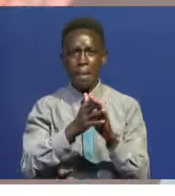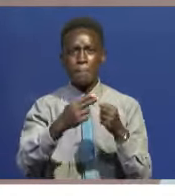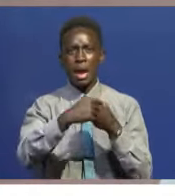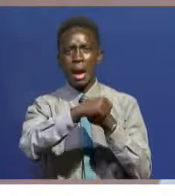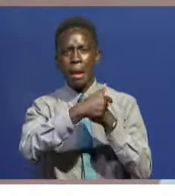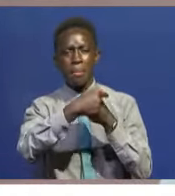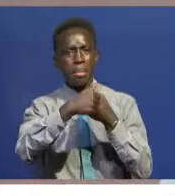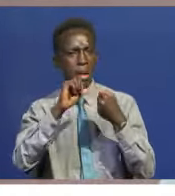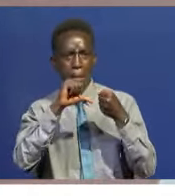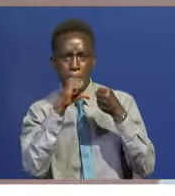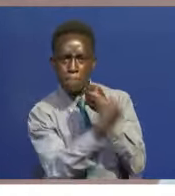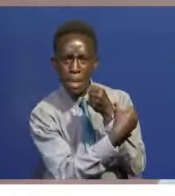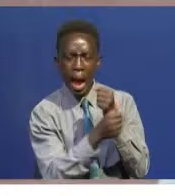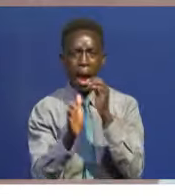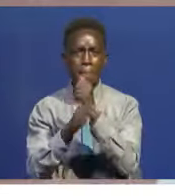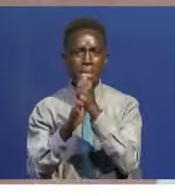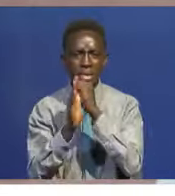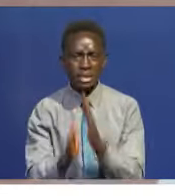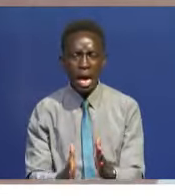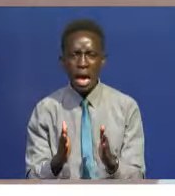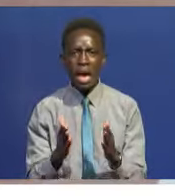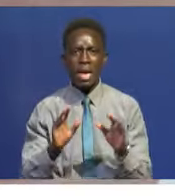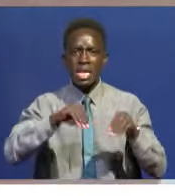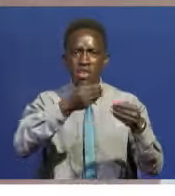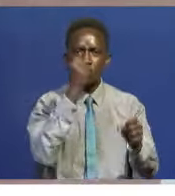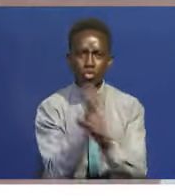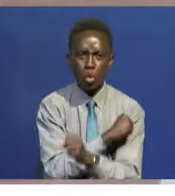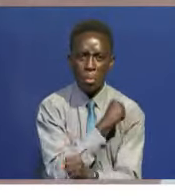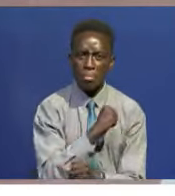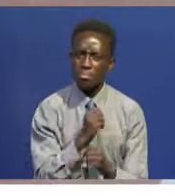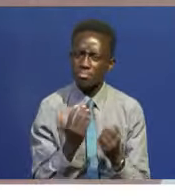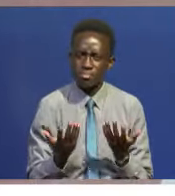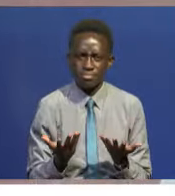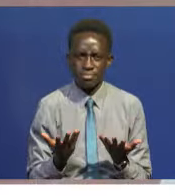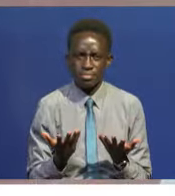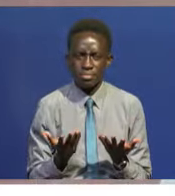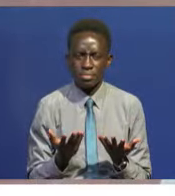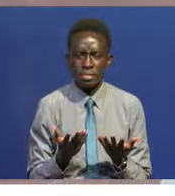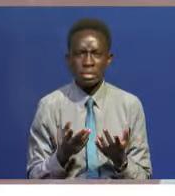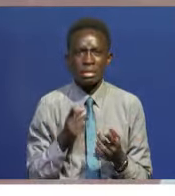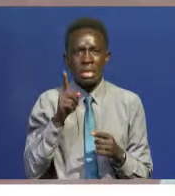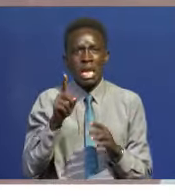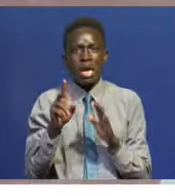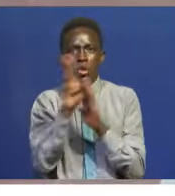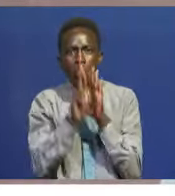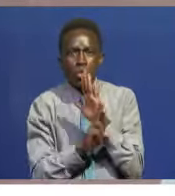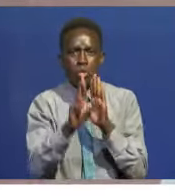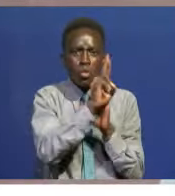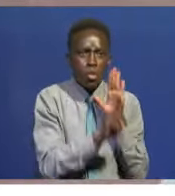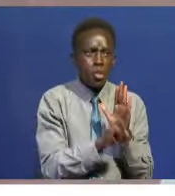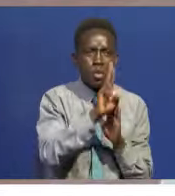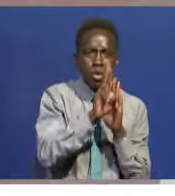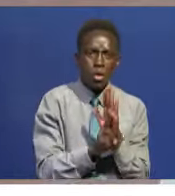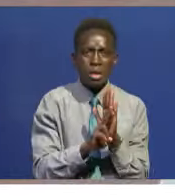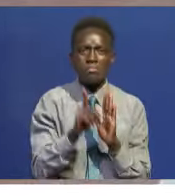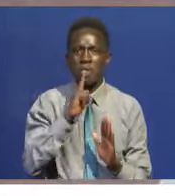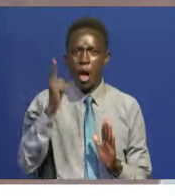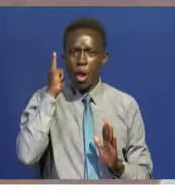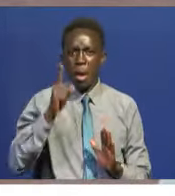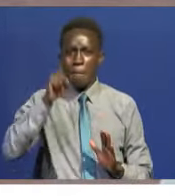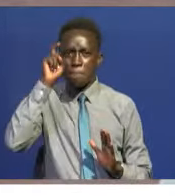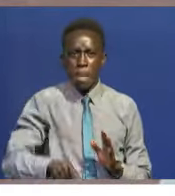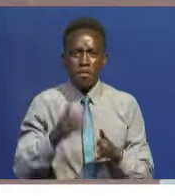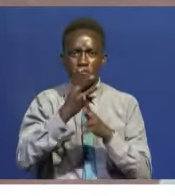and get them a job, Your Excellency. These strictures, hii vitu tunaweka kwa sheria kusema lazima ukue umemaliza